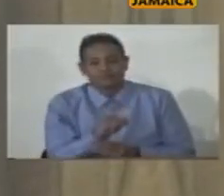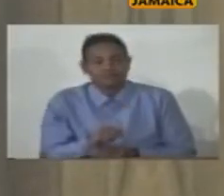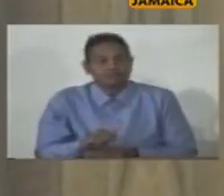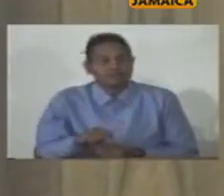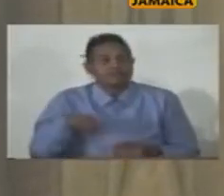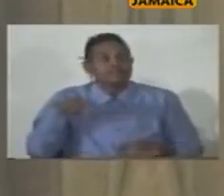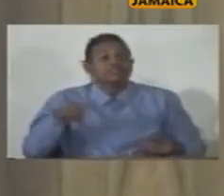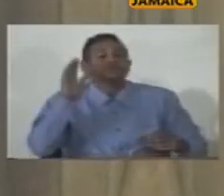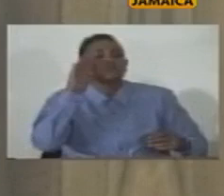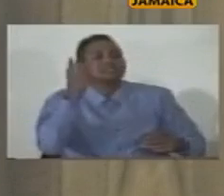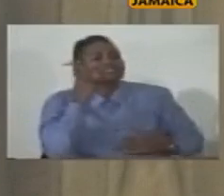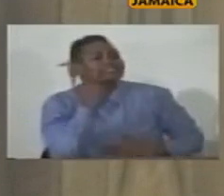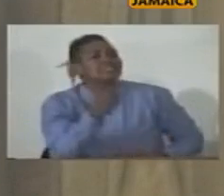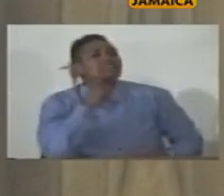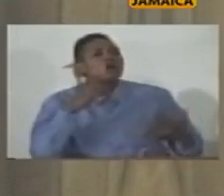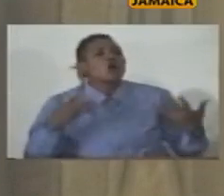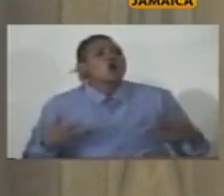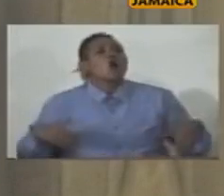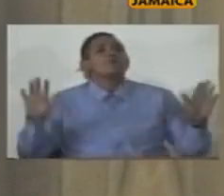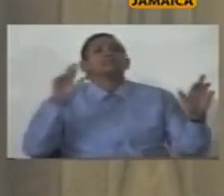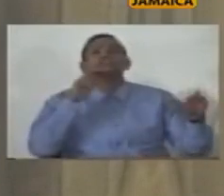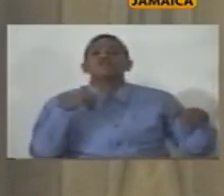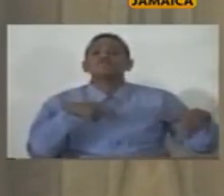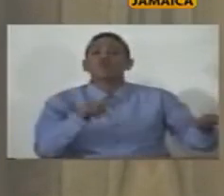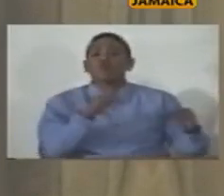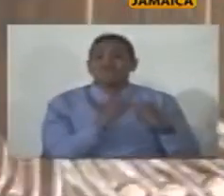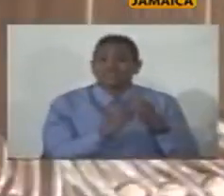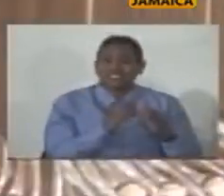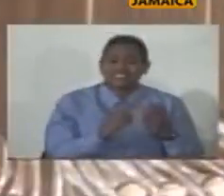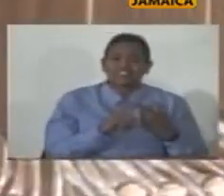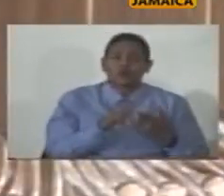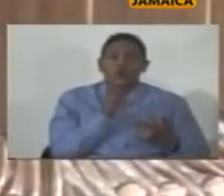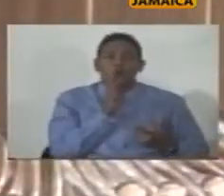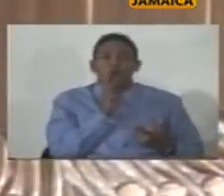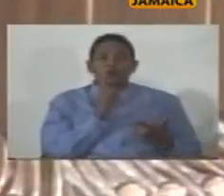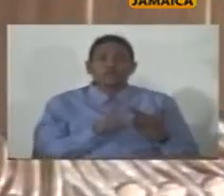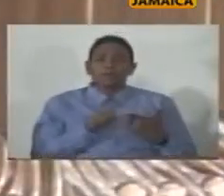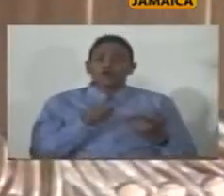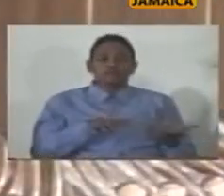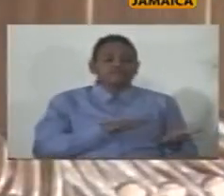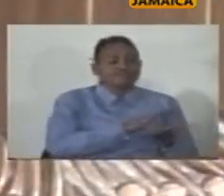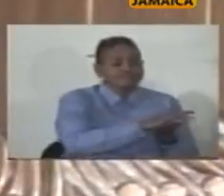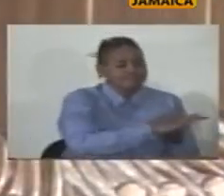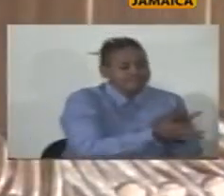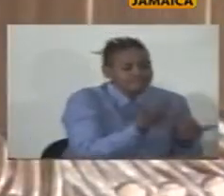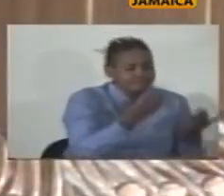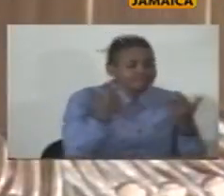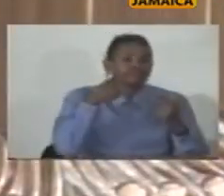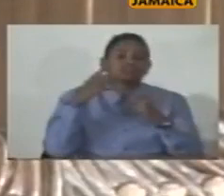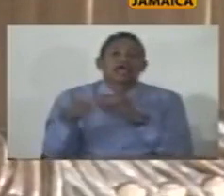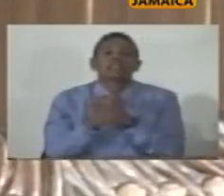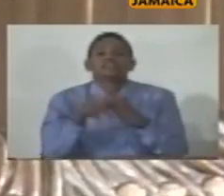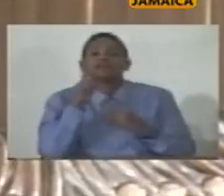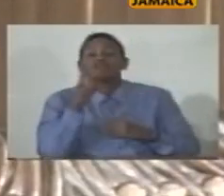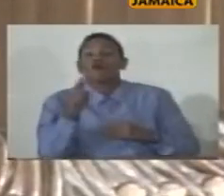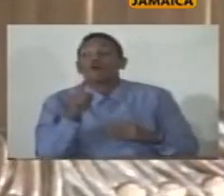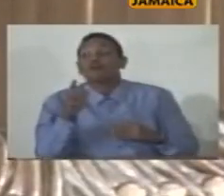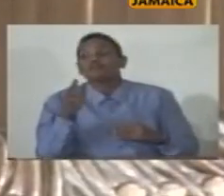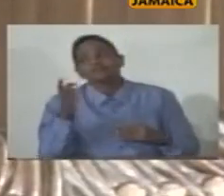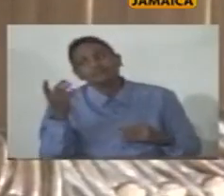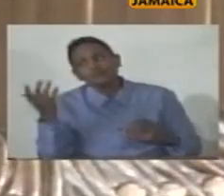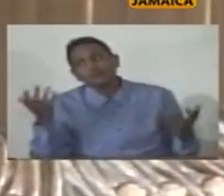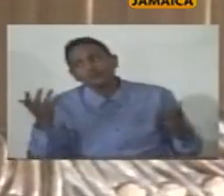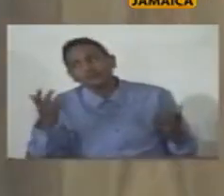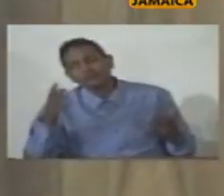This will see the completion of roads, water, and drainage in exchange for unsold lots in the